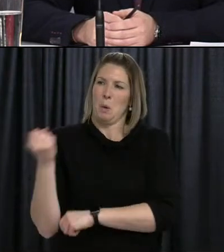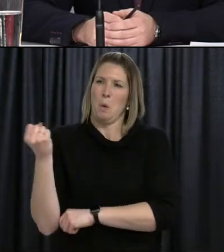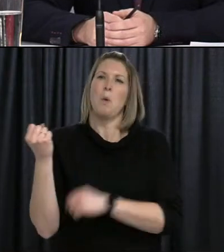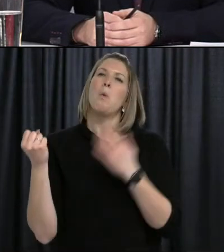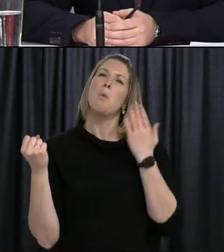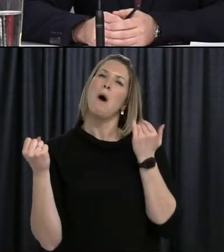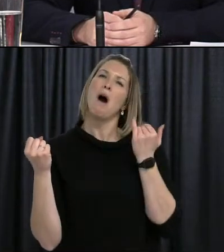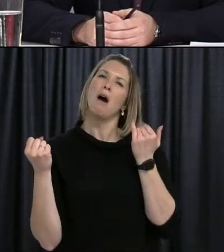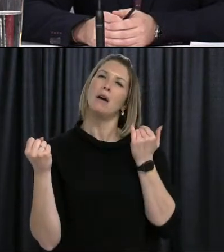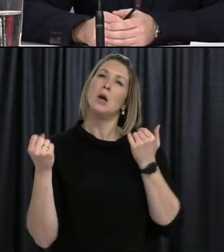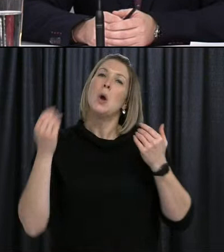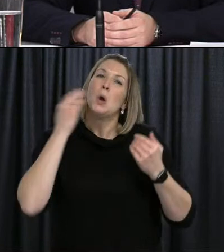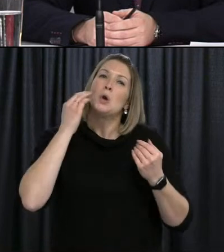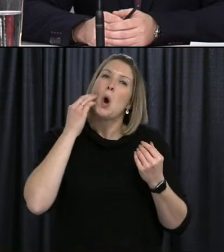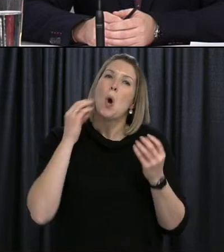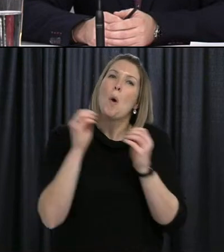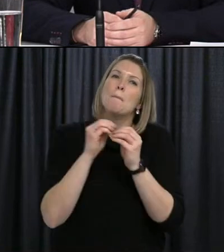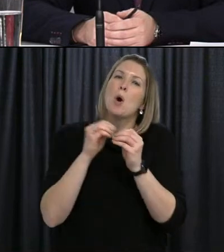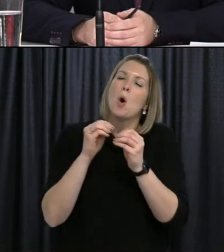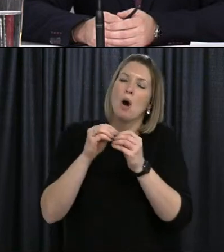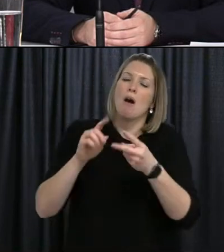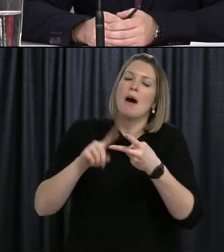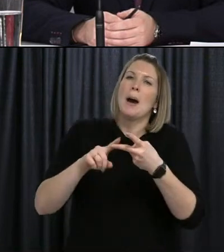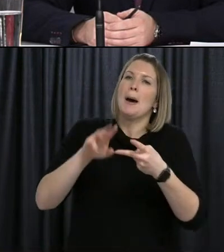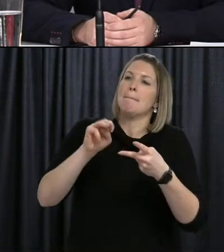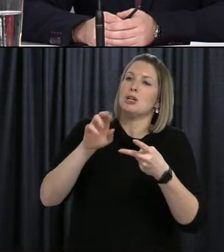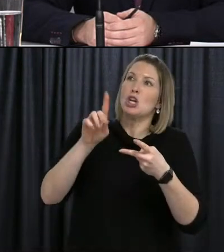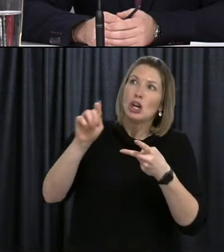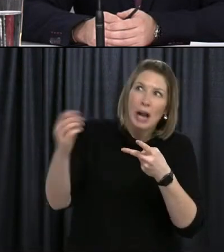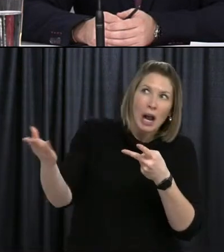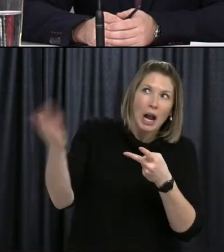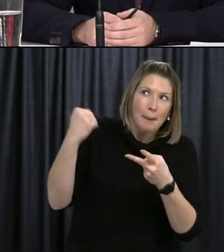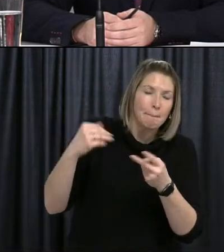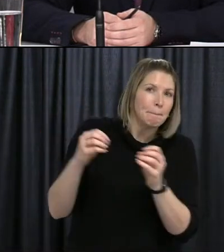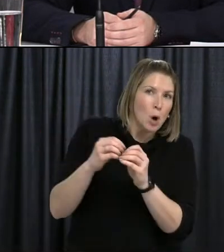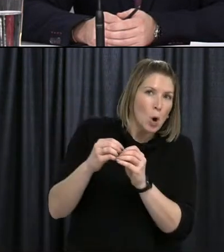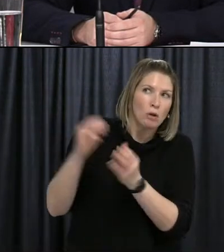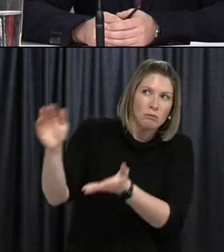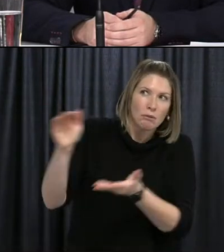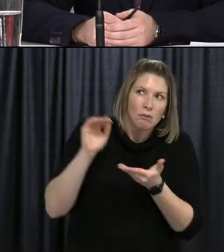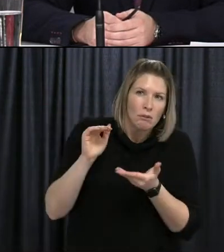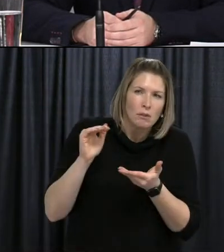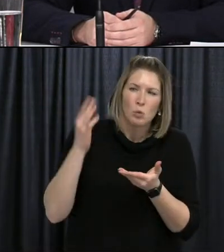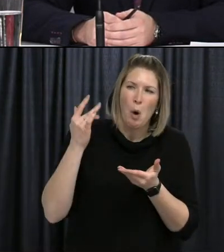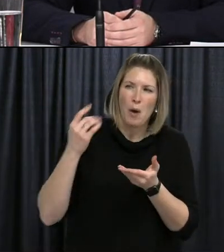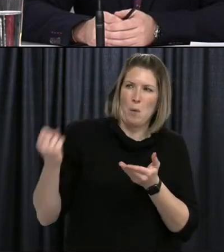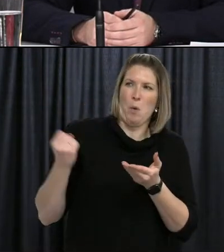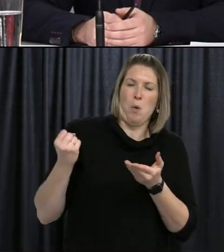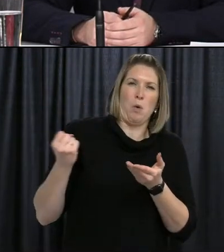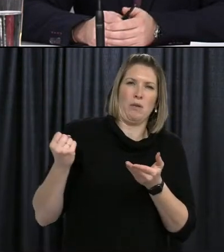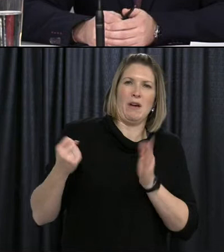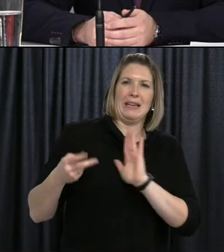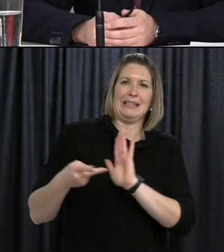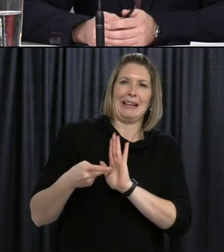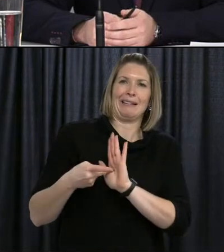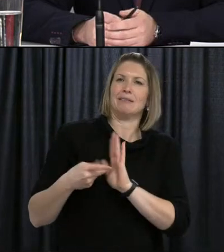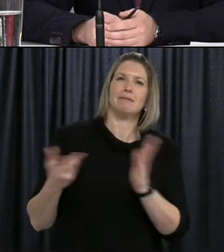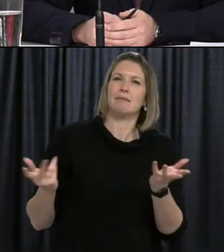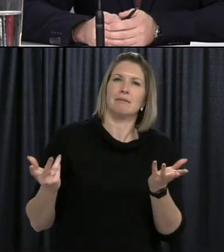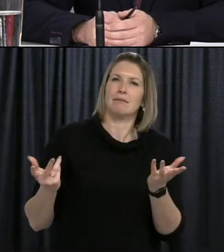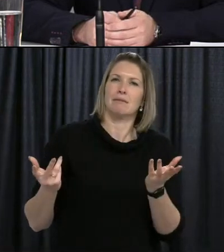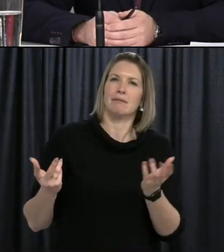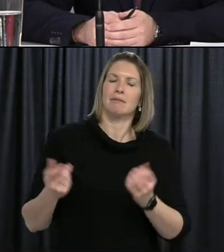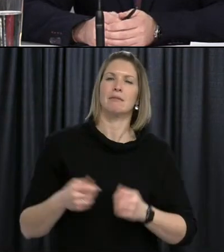Moderna, knowing that these vaccines are coming? Why not try to push these as quickly as possible and get them in people's arms? So